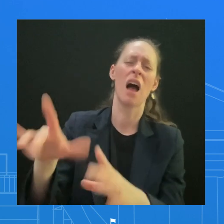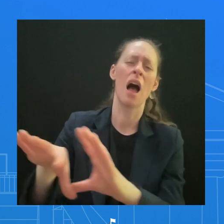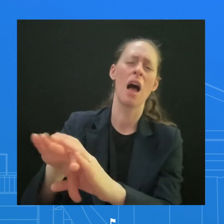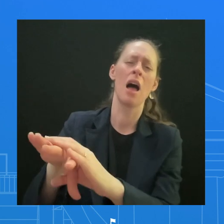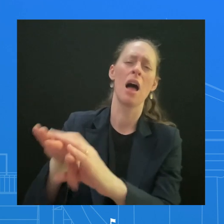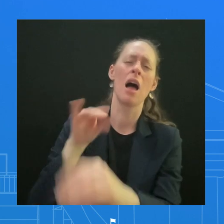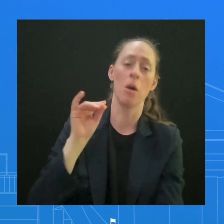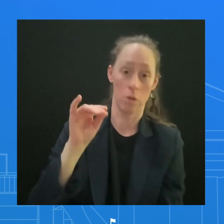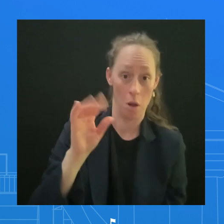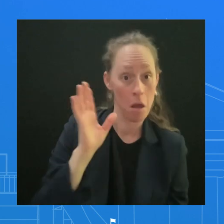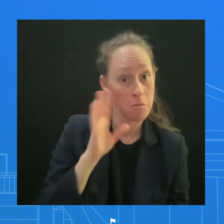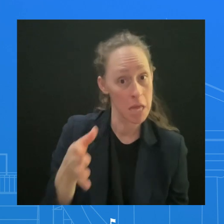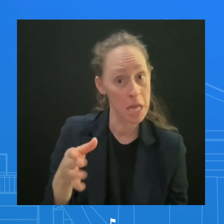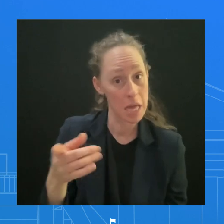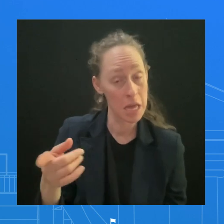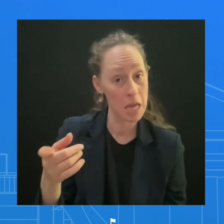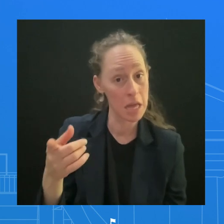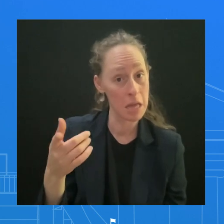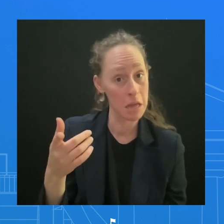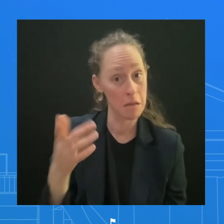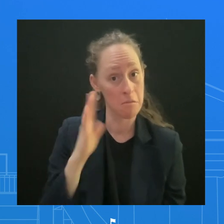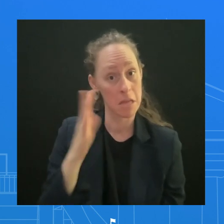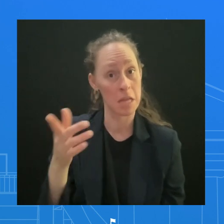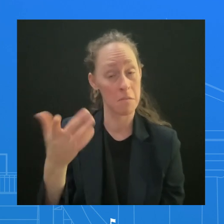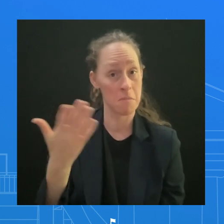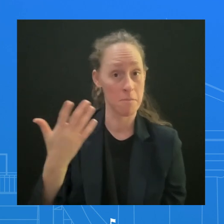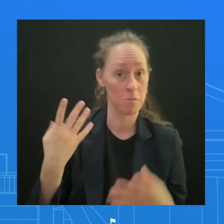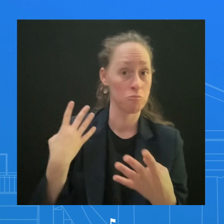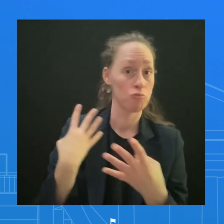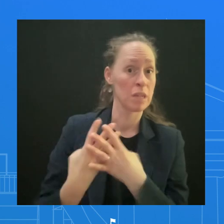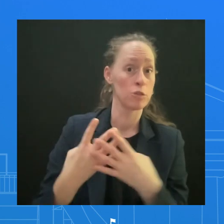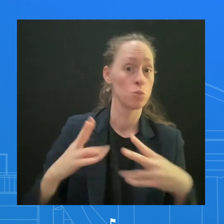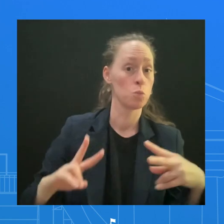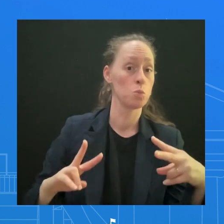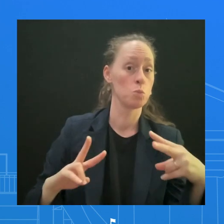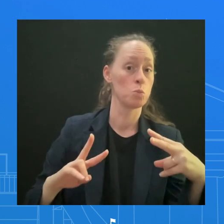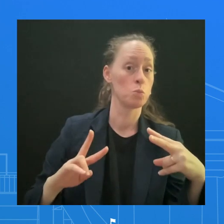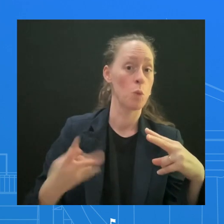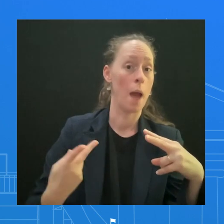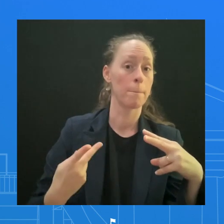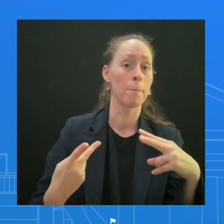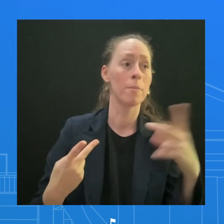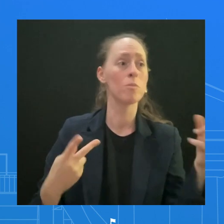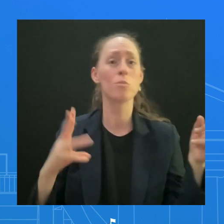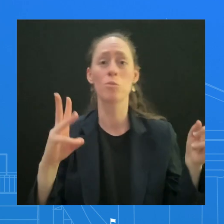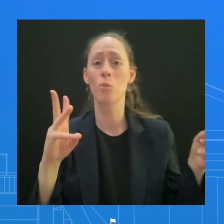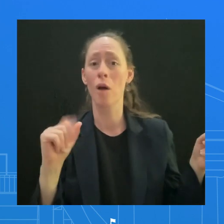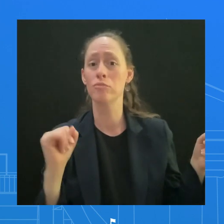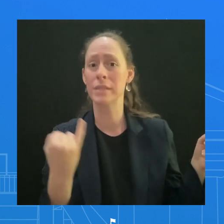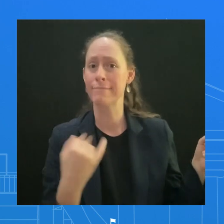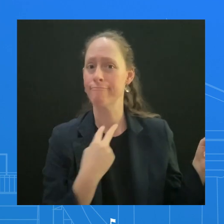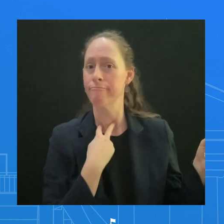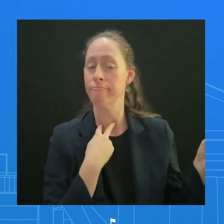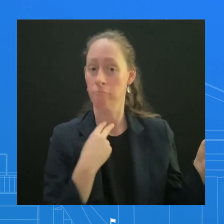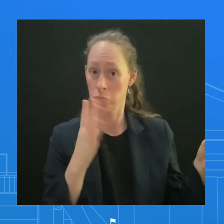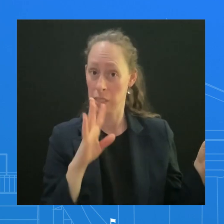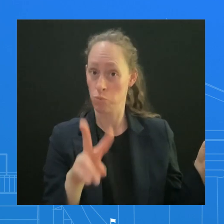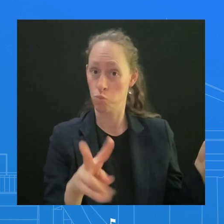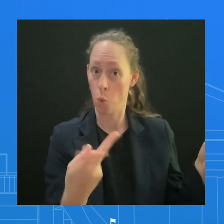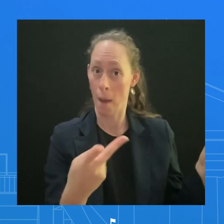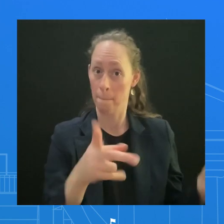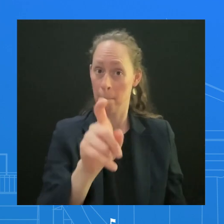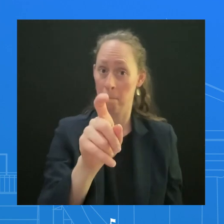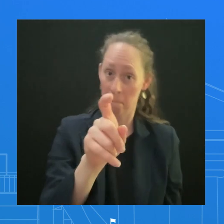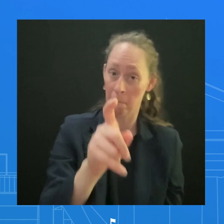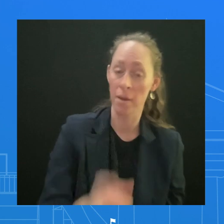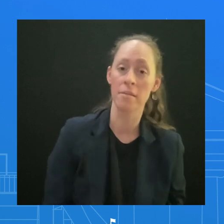prisoner swap deal to free the Wall Street Journal reporter, Evan Gershkovich? Is this being considered? No, I'm afraid I don't have any context for you on